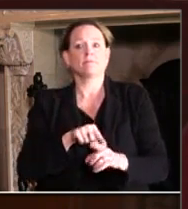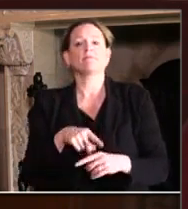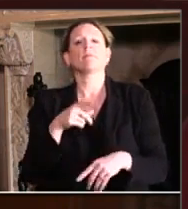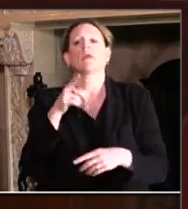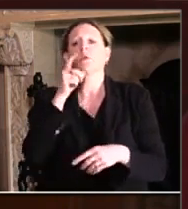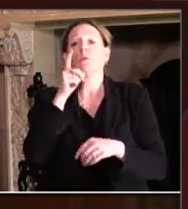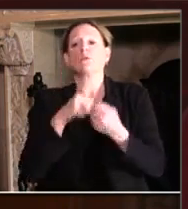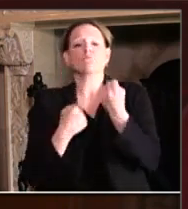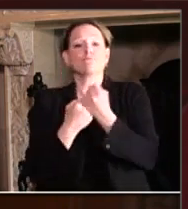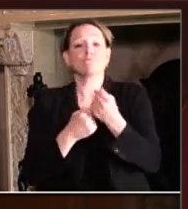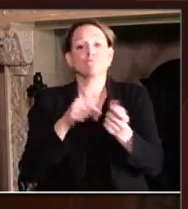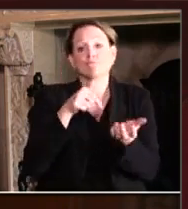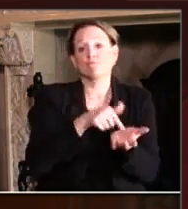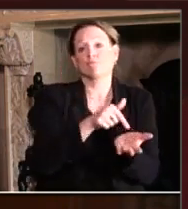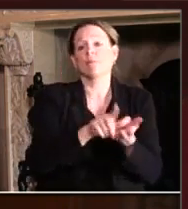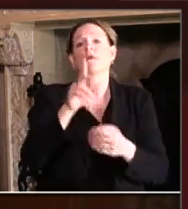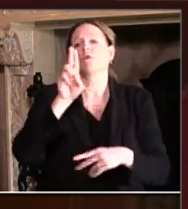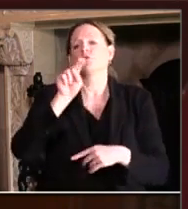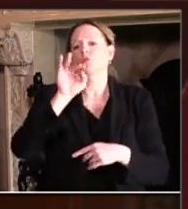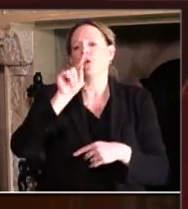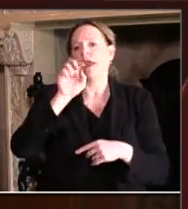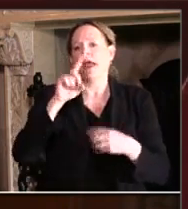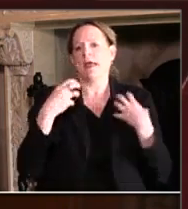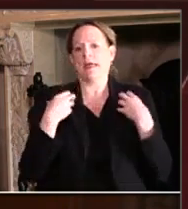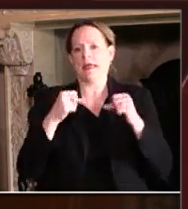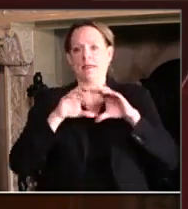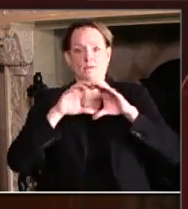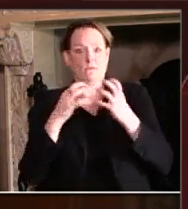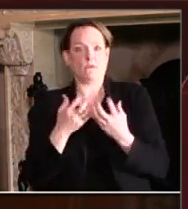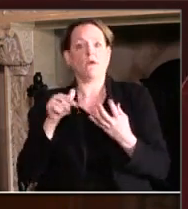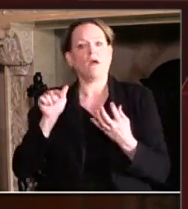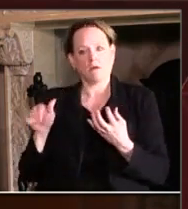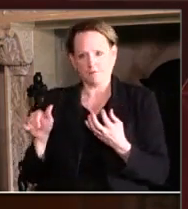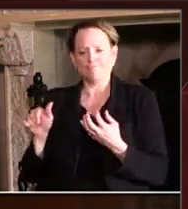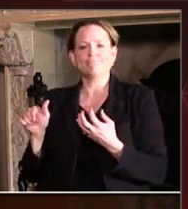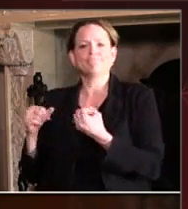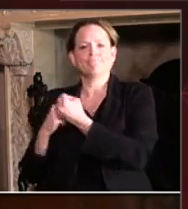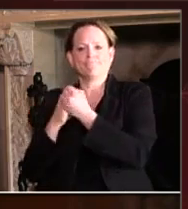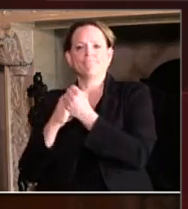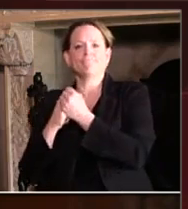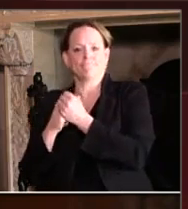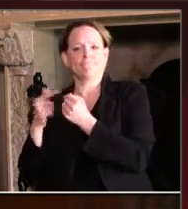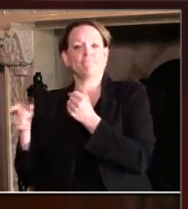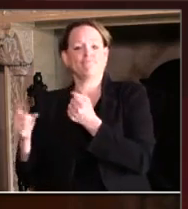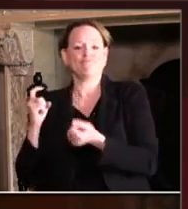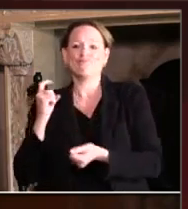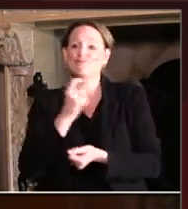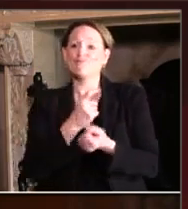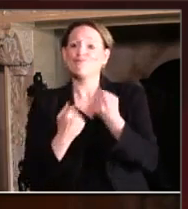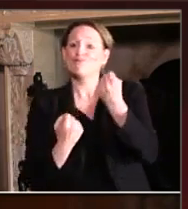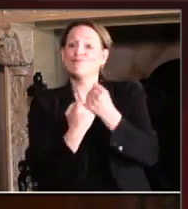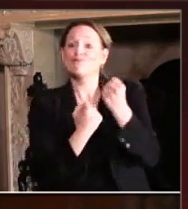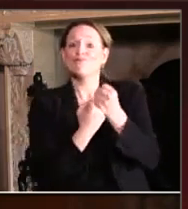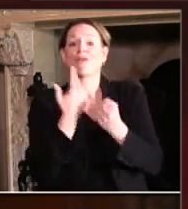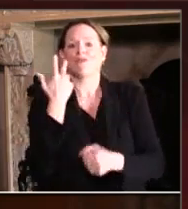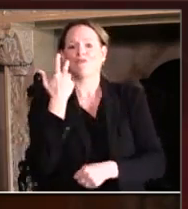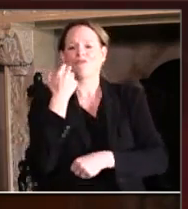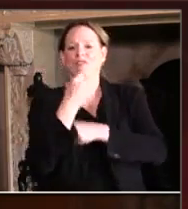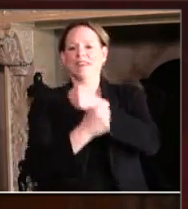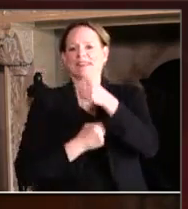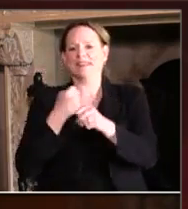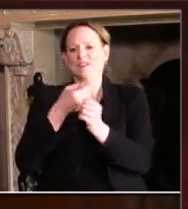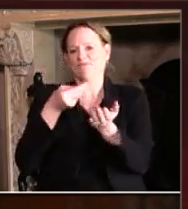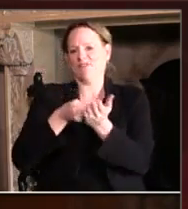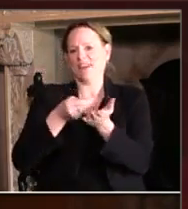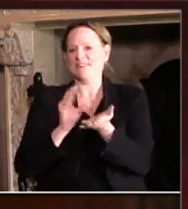Health Foundation's three-year, 2.5 grant to Children's Wisconsin is aimed at addressing a growing number